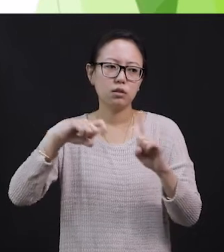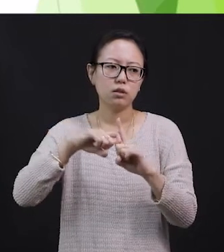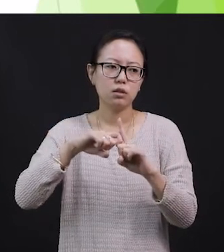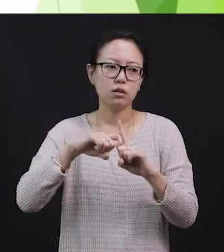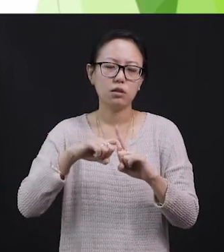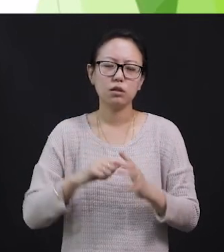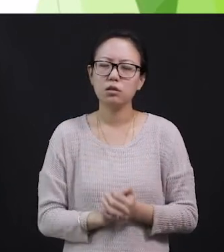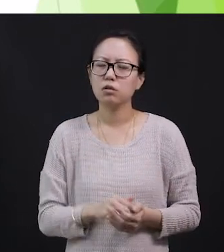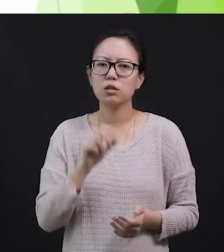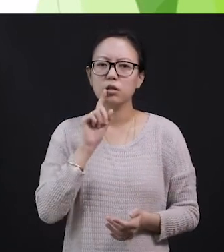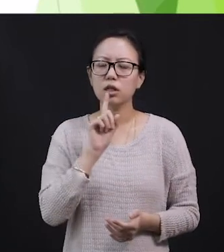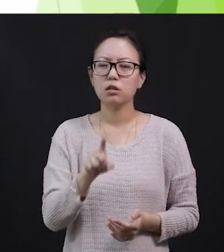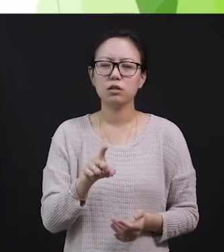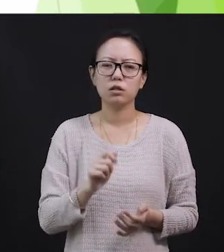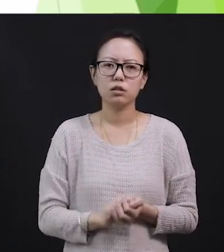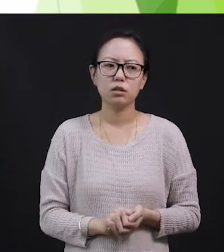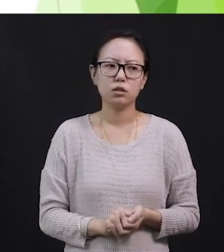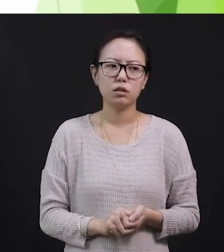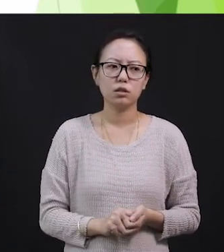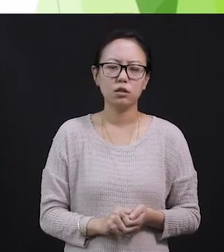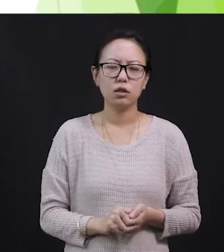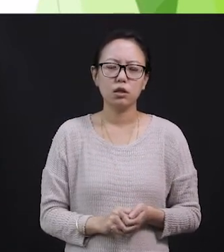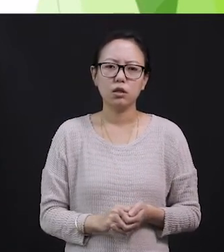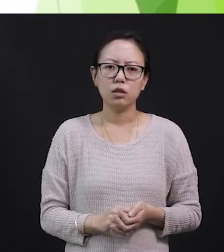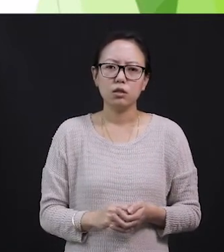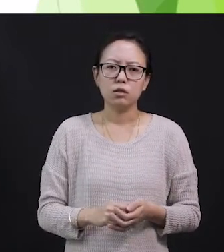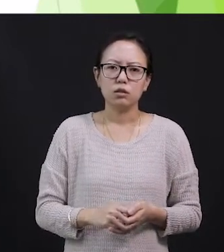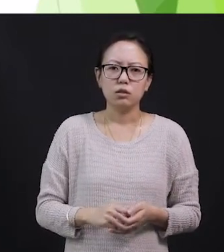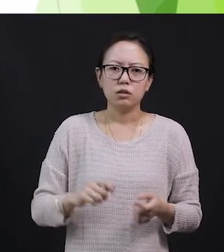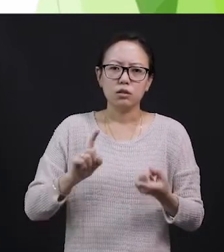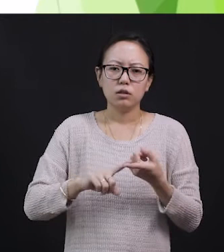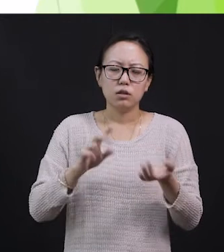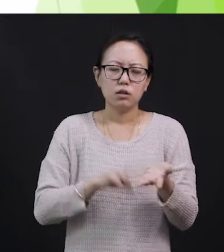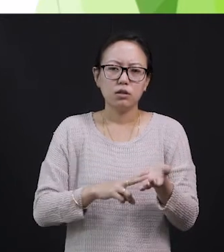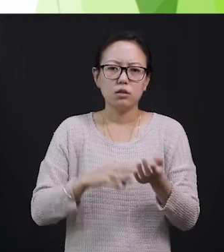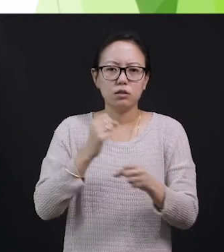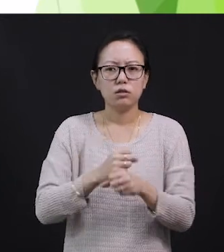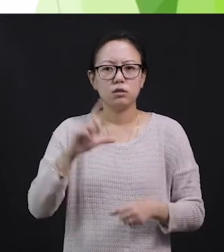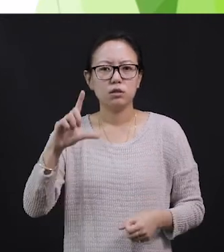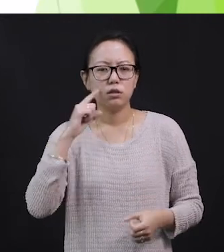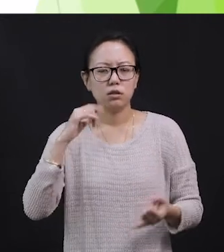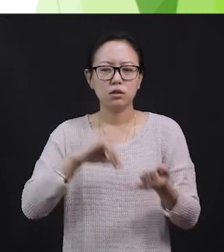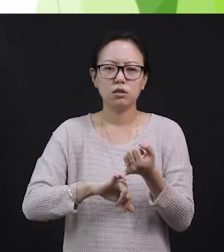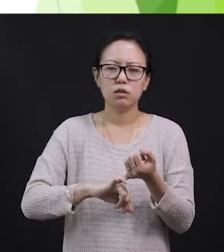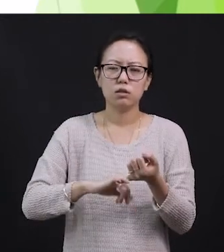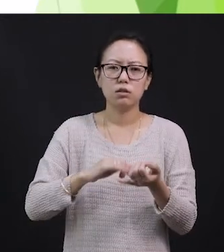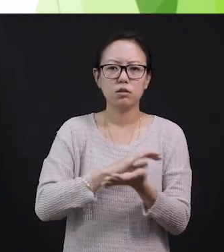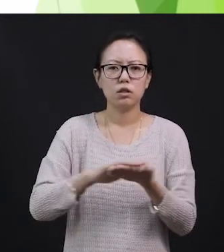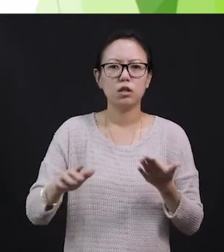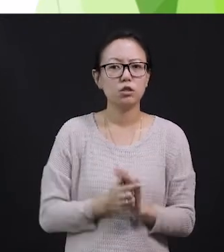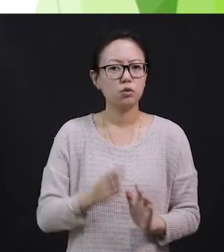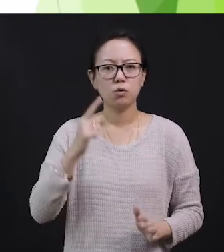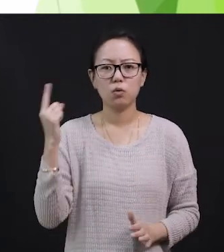be the official language in administration and diplomacy. So if you wanted a job in British administration, you had